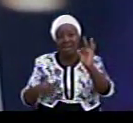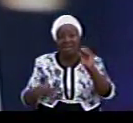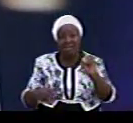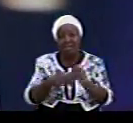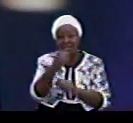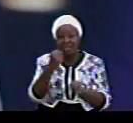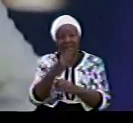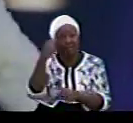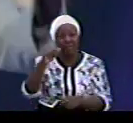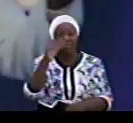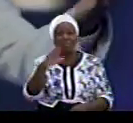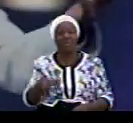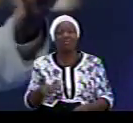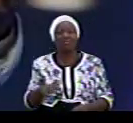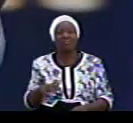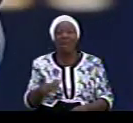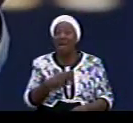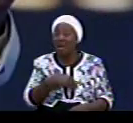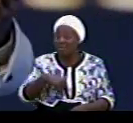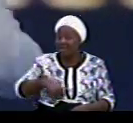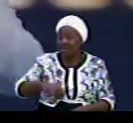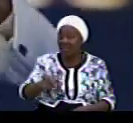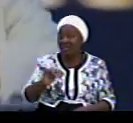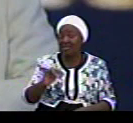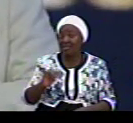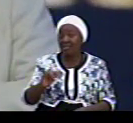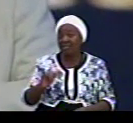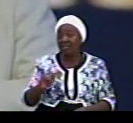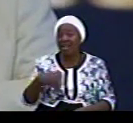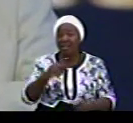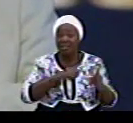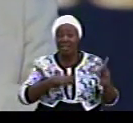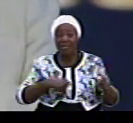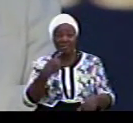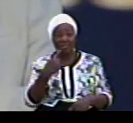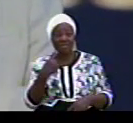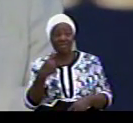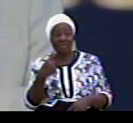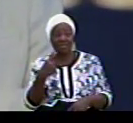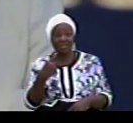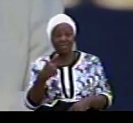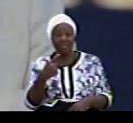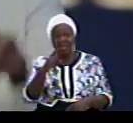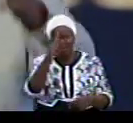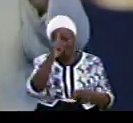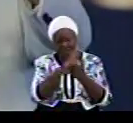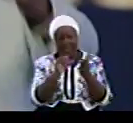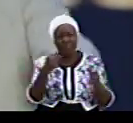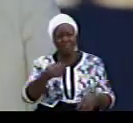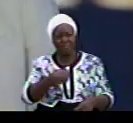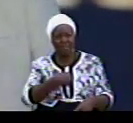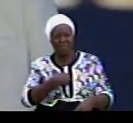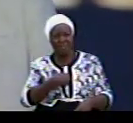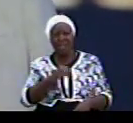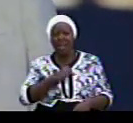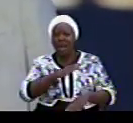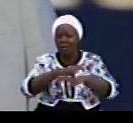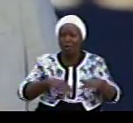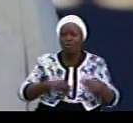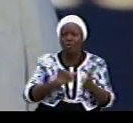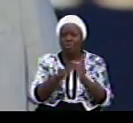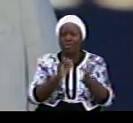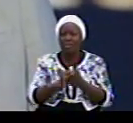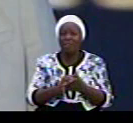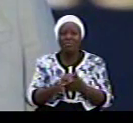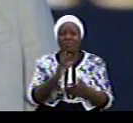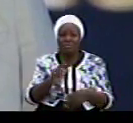the woman. And yet, the Lord said, trust me, I call those things will be not